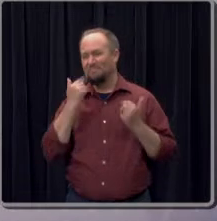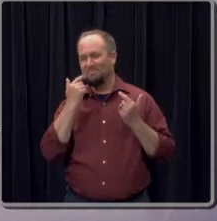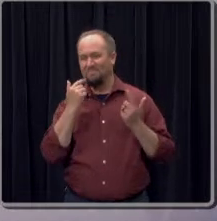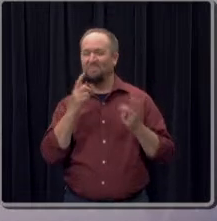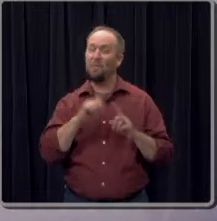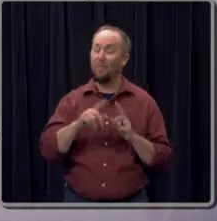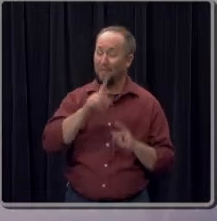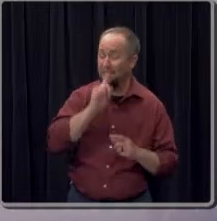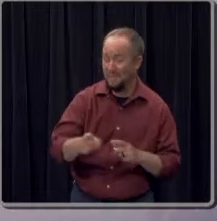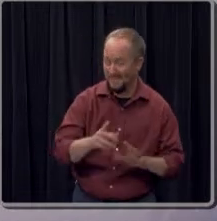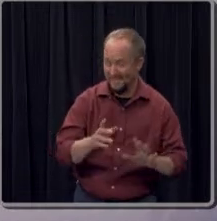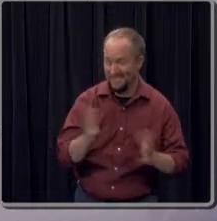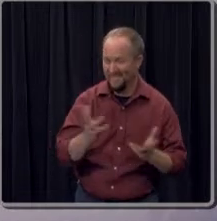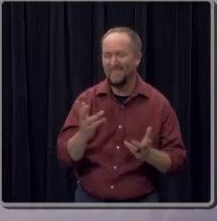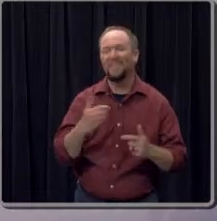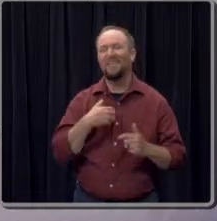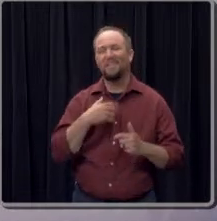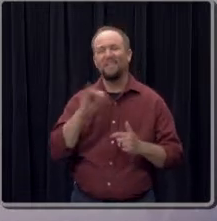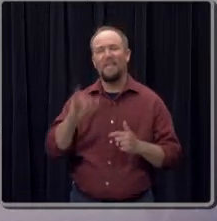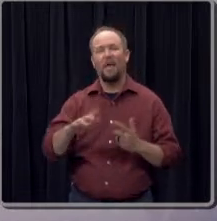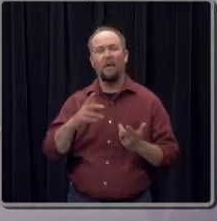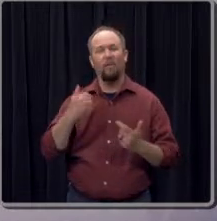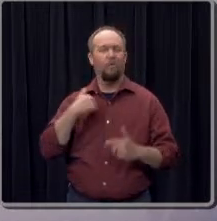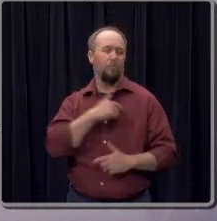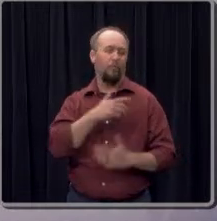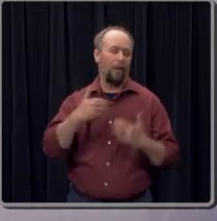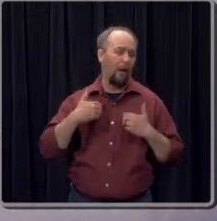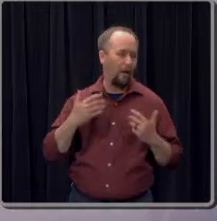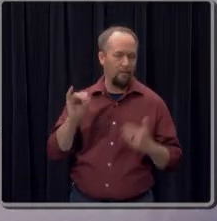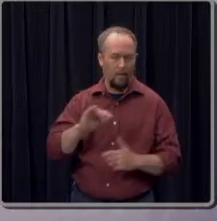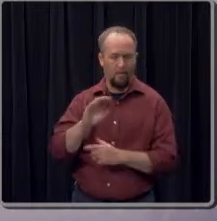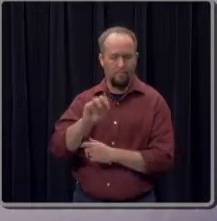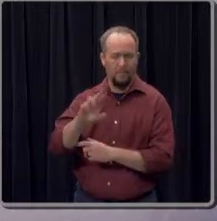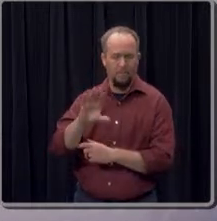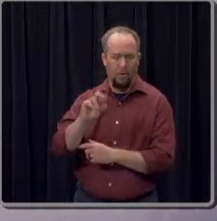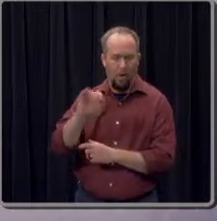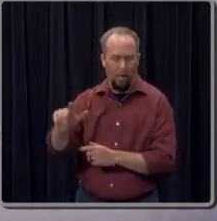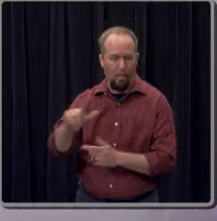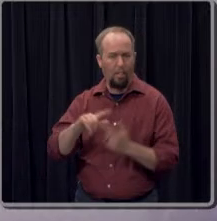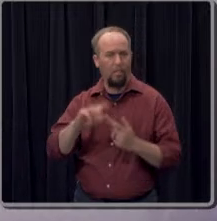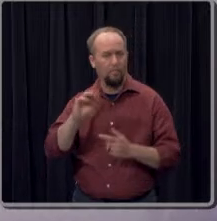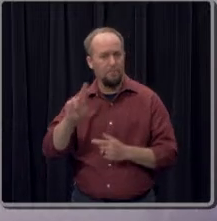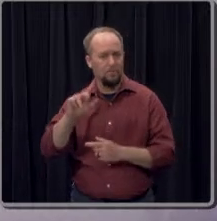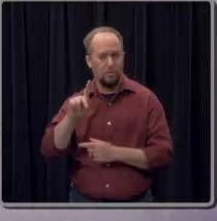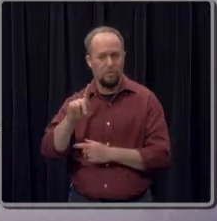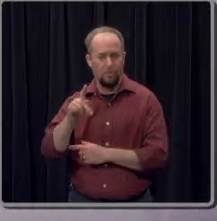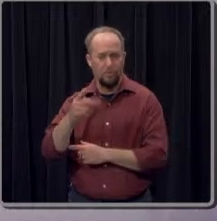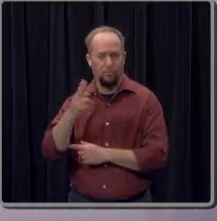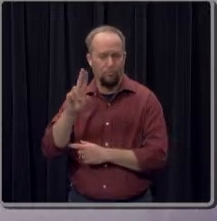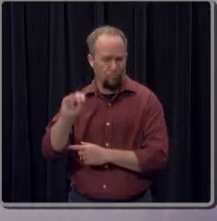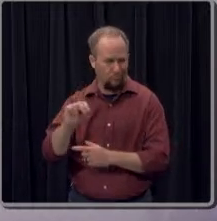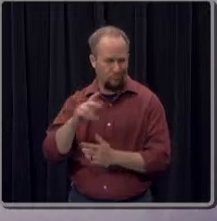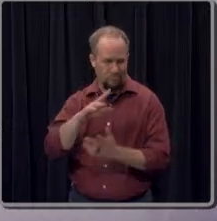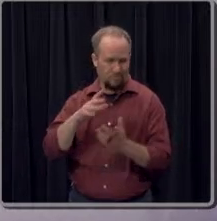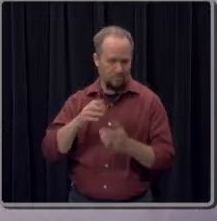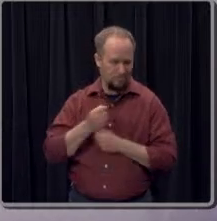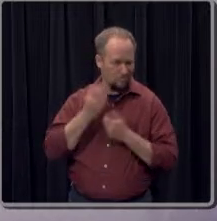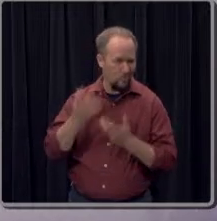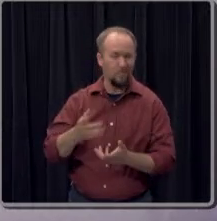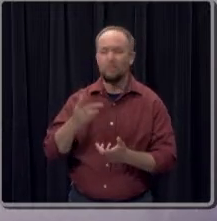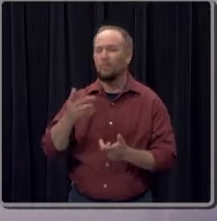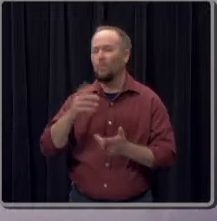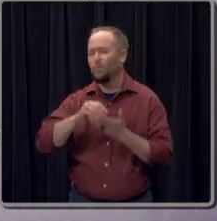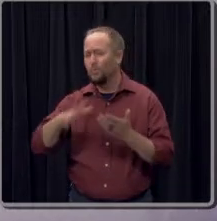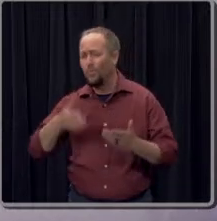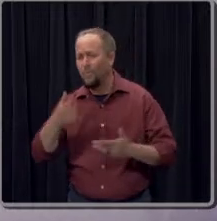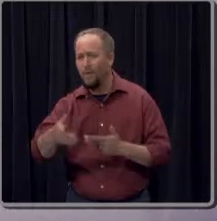But the reality is that we had, as Mr. Connell and Mr. Kuhn so well expressed, we had students there yesterday who are